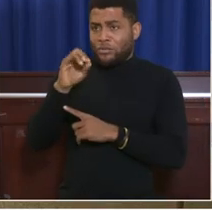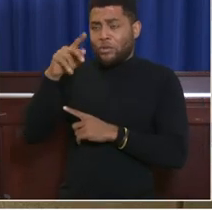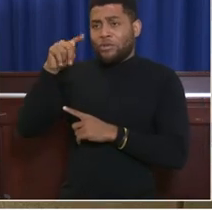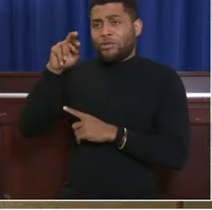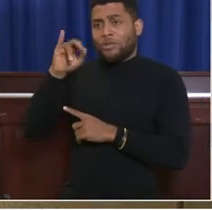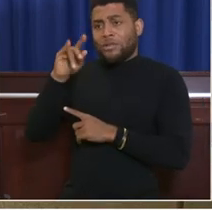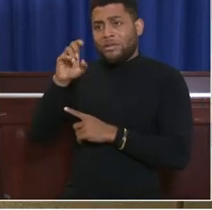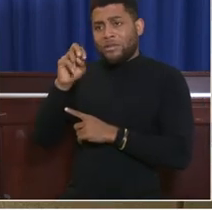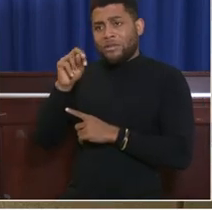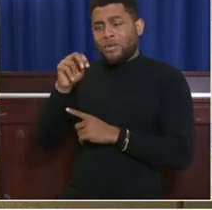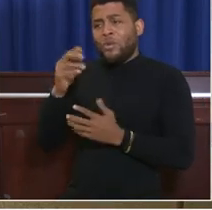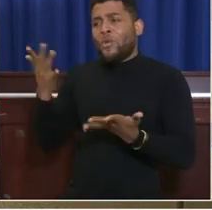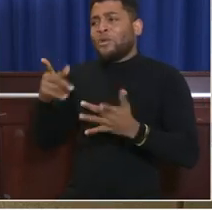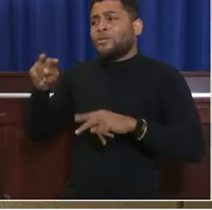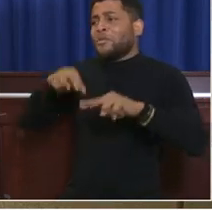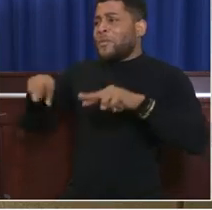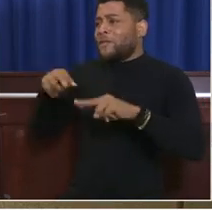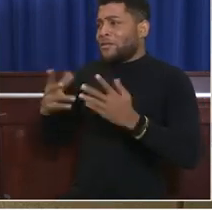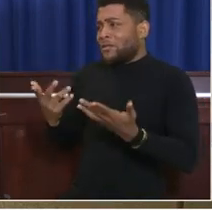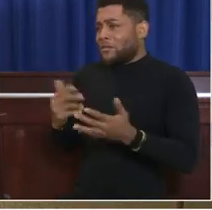Tishner.